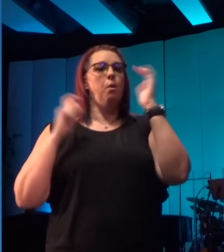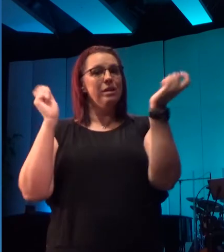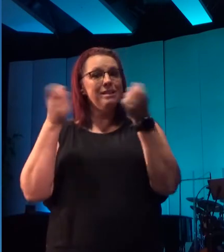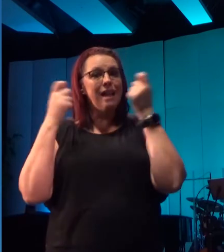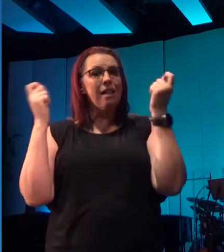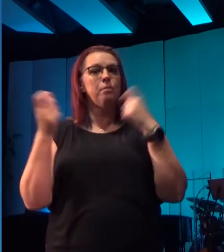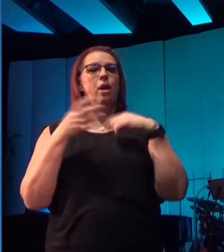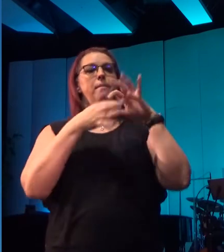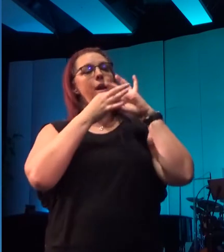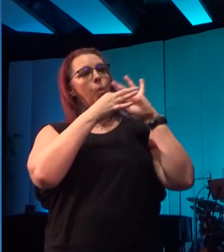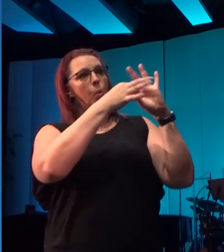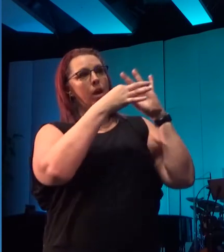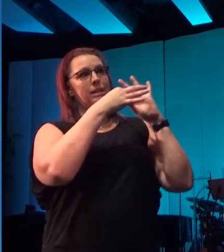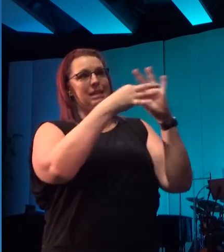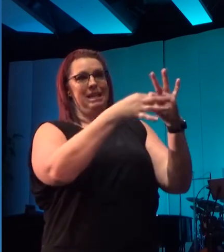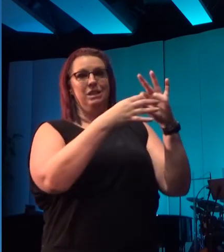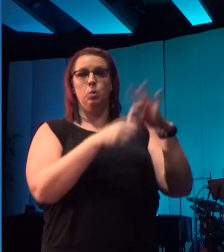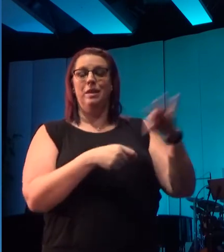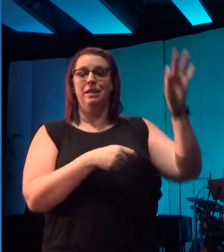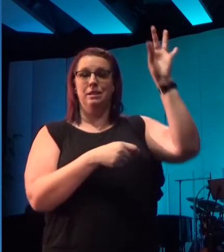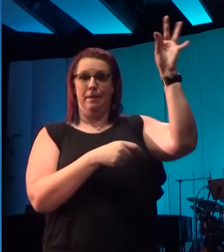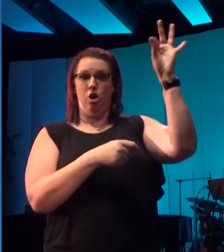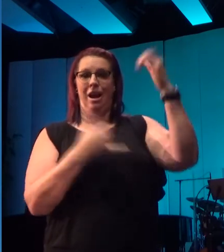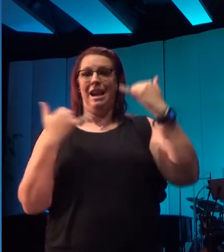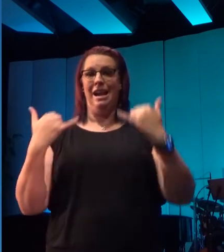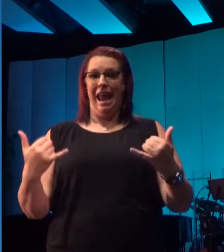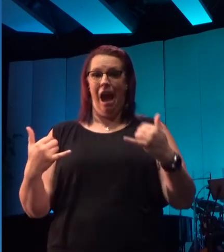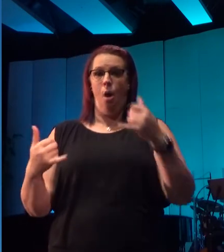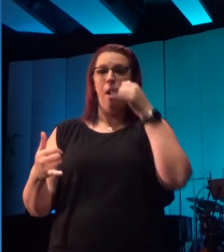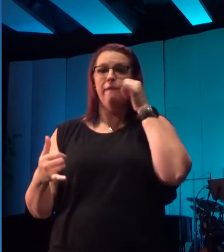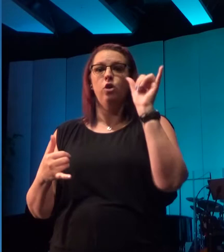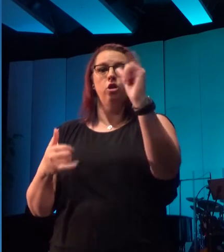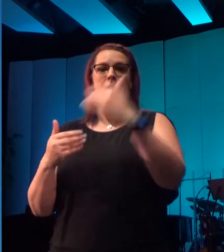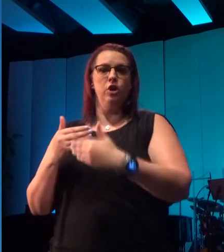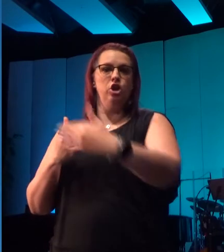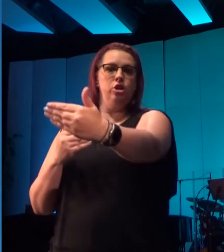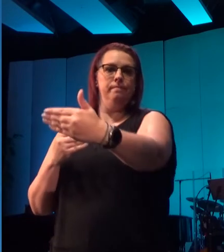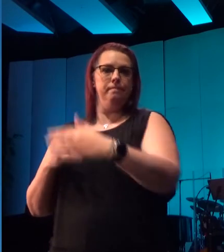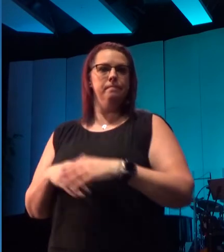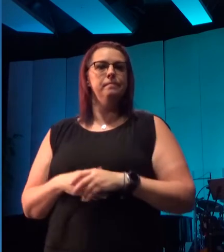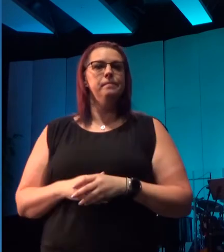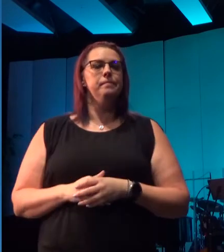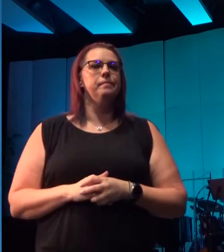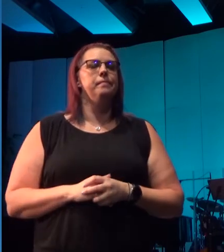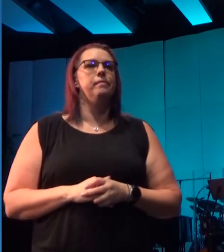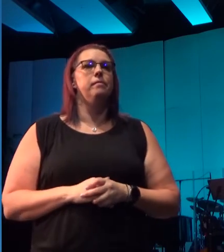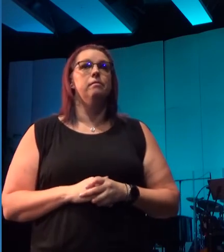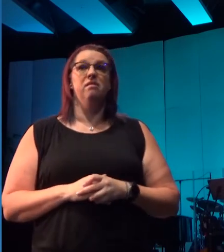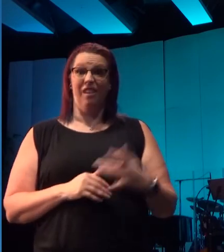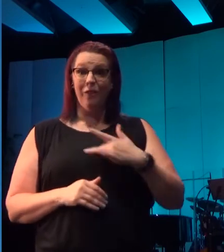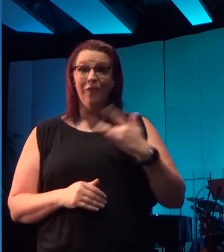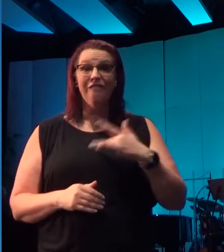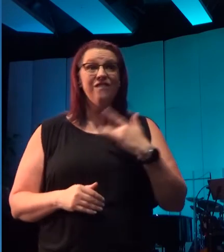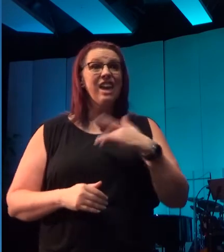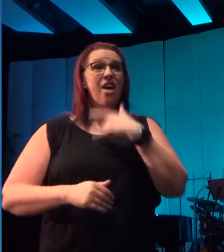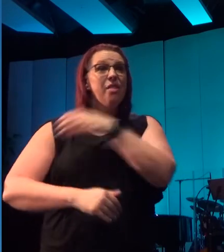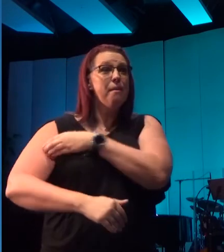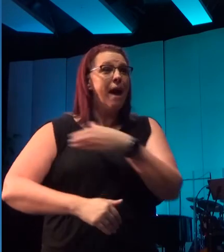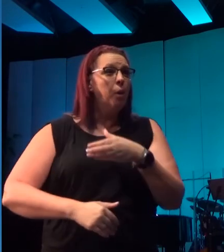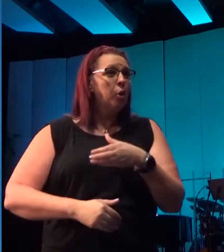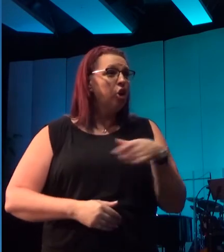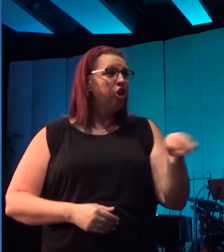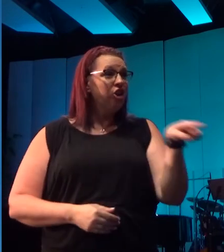my oneness with Spirit now and forevermore. Do you feel the power, the